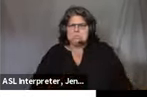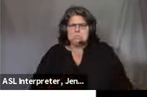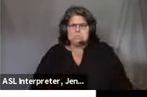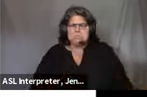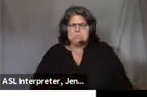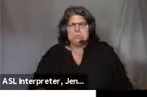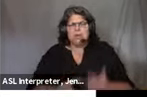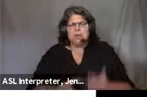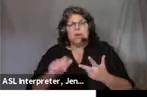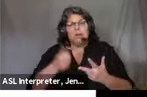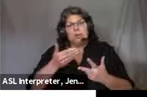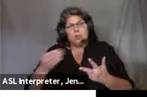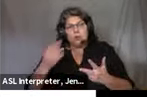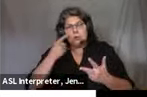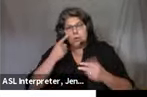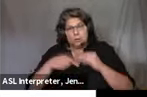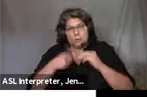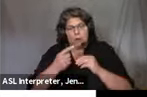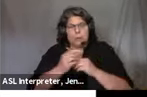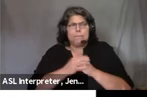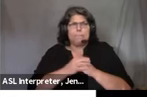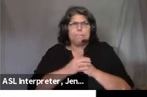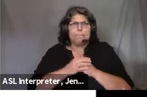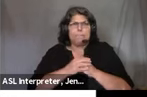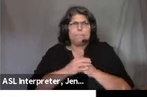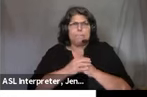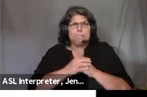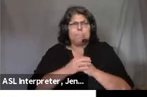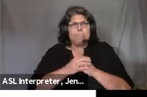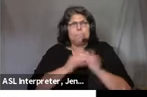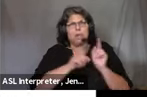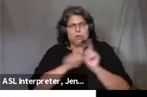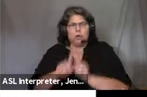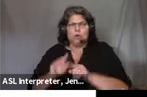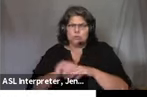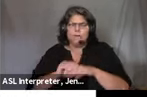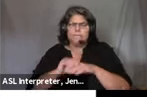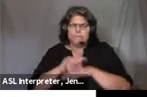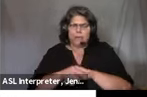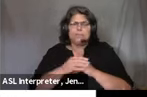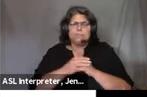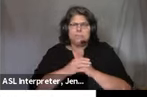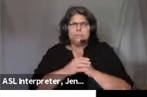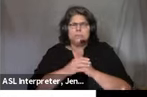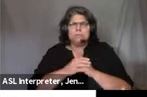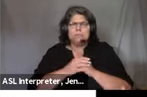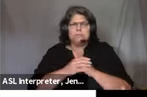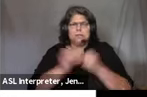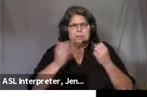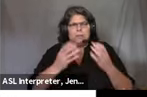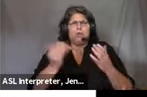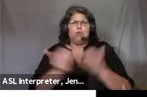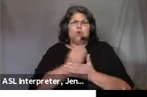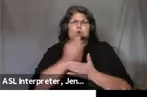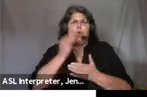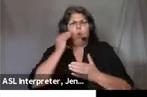Another factor that I think has played in is there's been a lot of new residential development on the